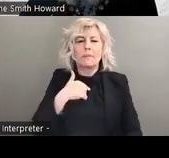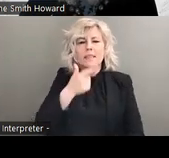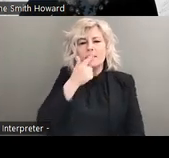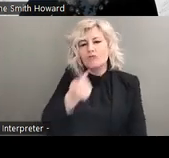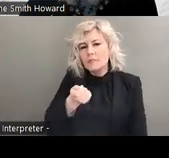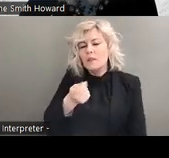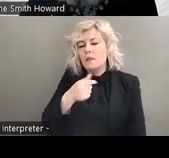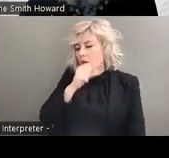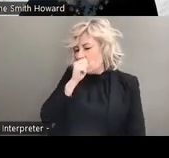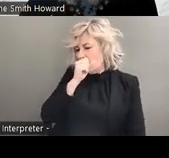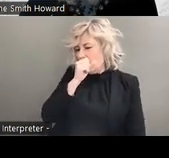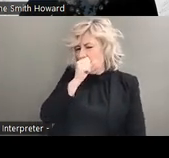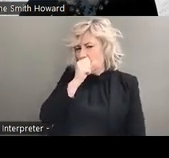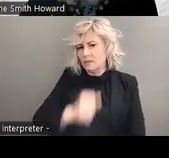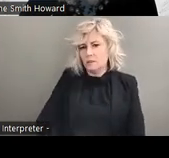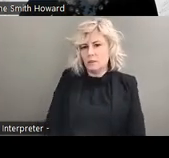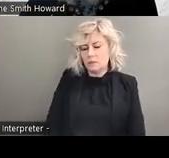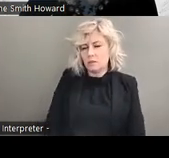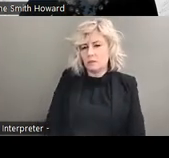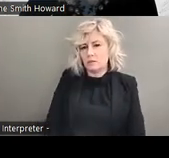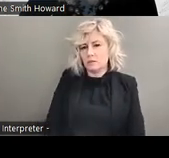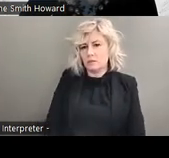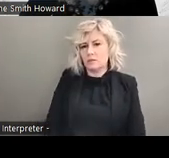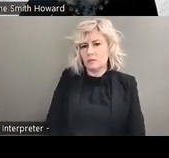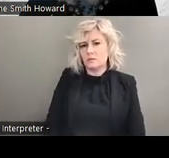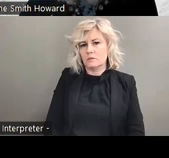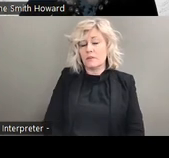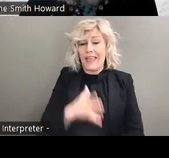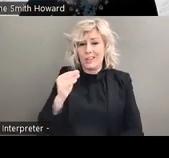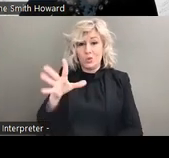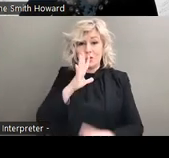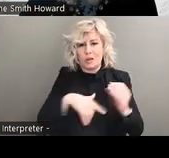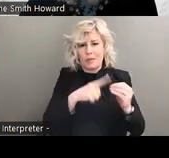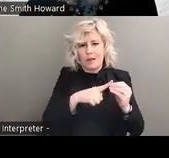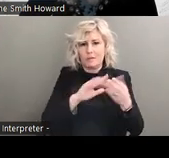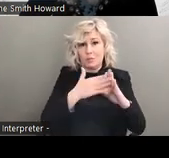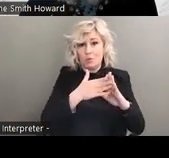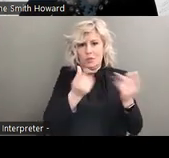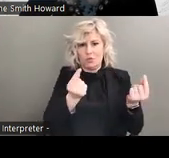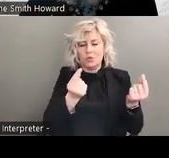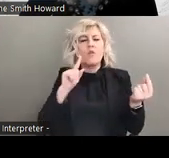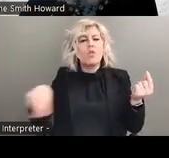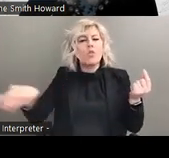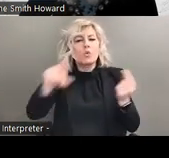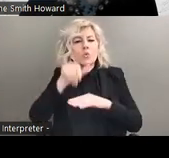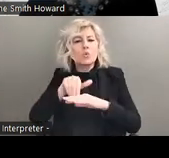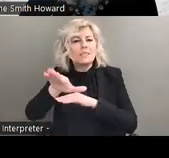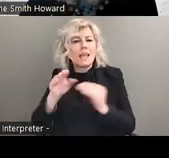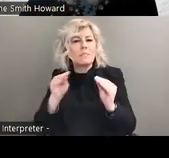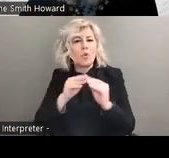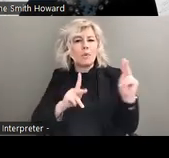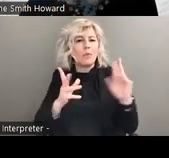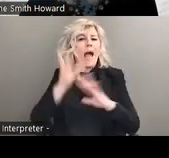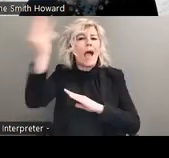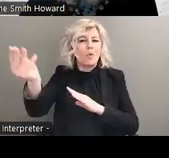in, I mean, you've been talking about what you've been doing for the community side. For those of you that tend to send more people out of state than